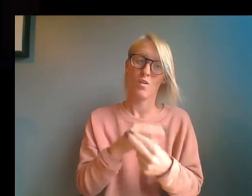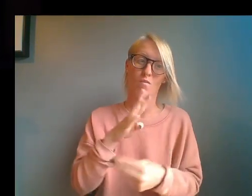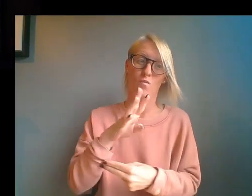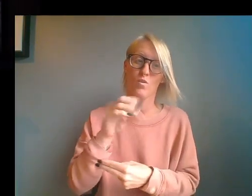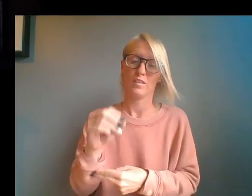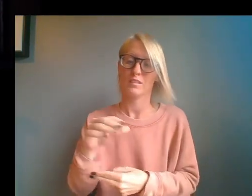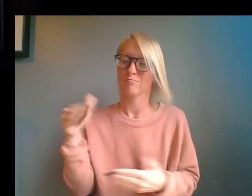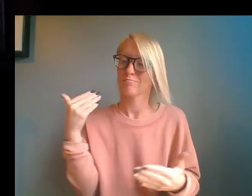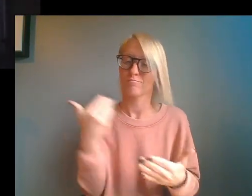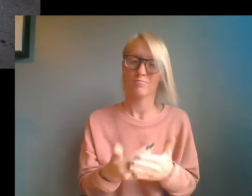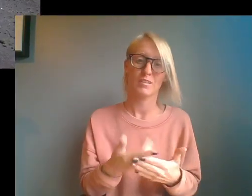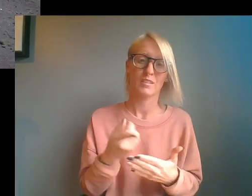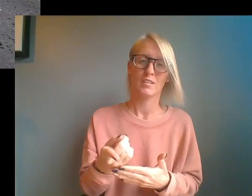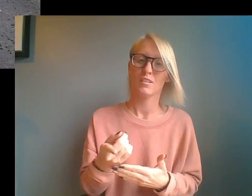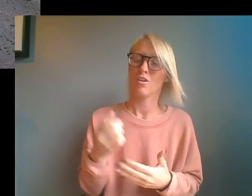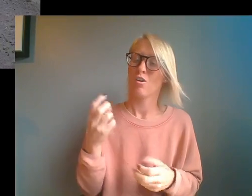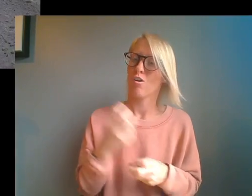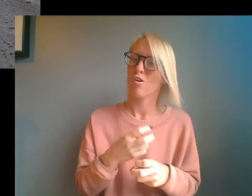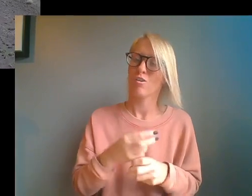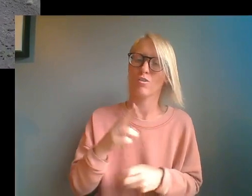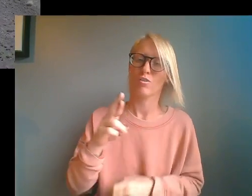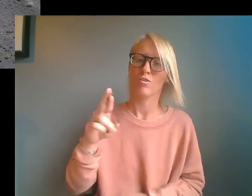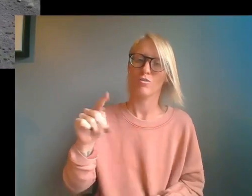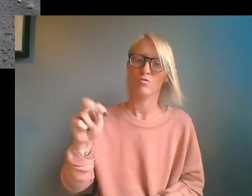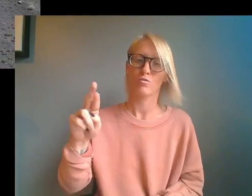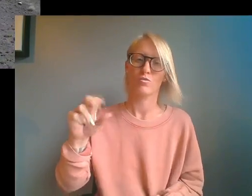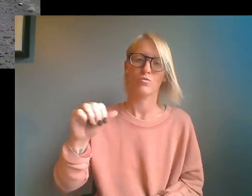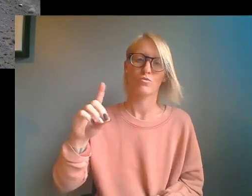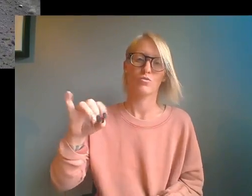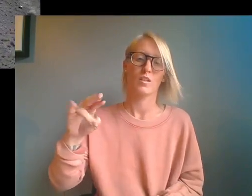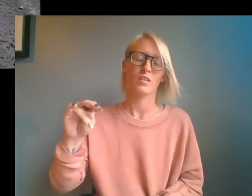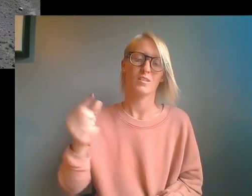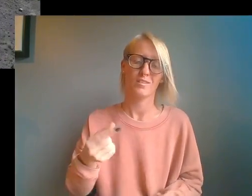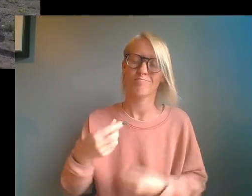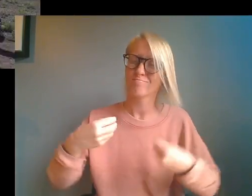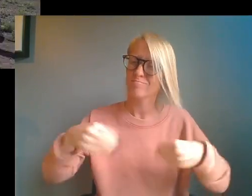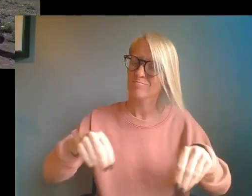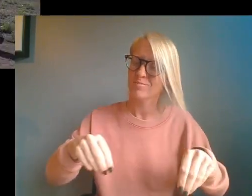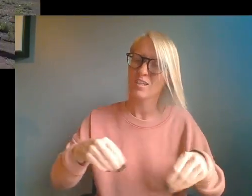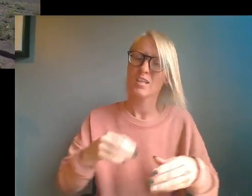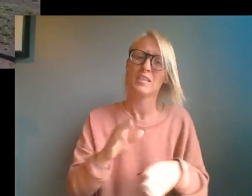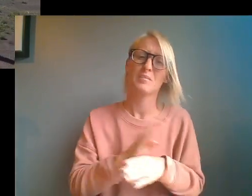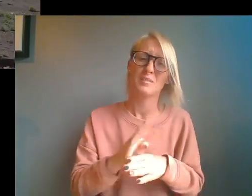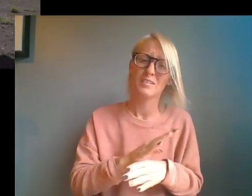it was hard to keep the trading post in business and it became the ghost town that it is today.